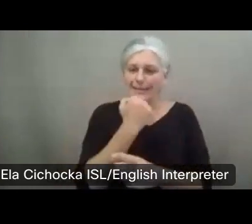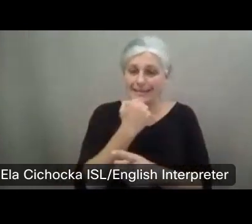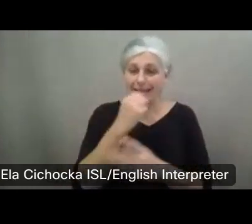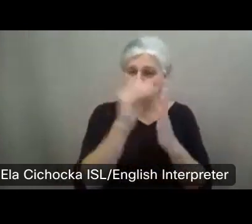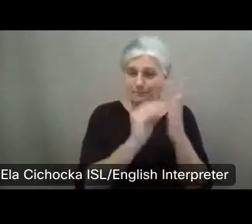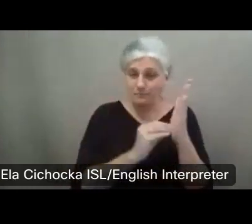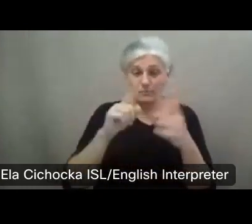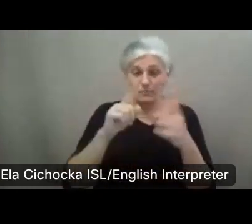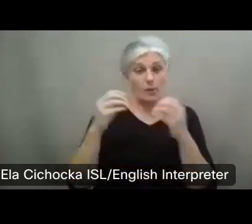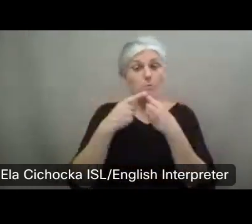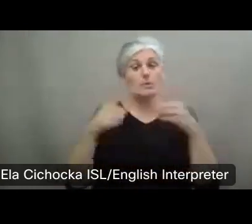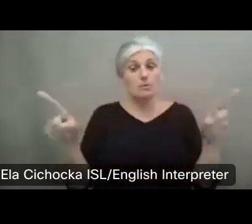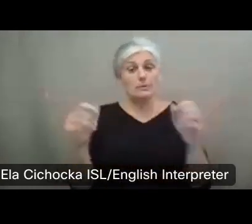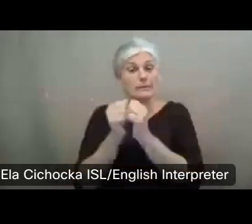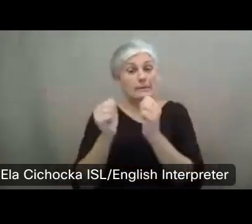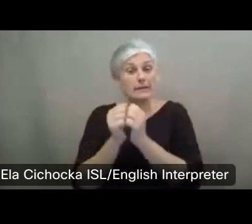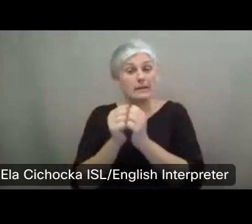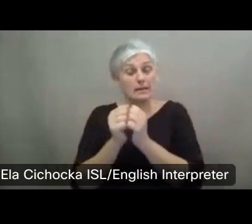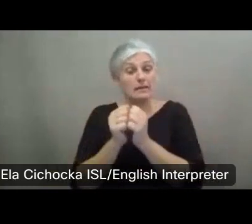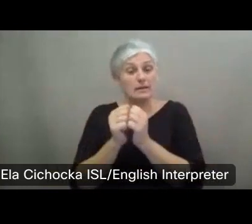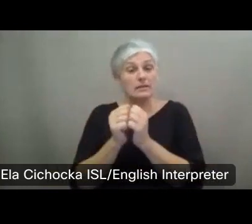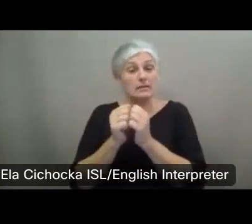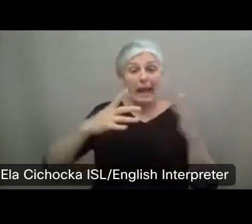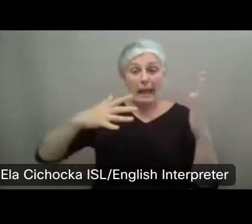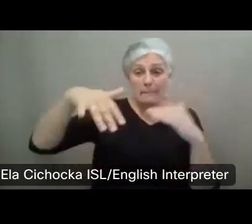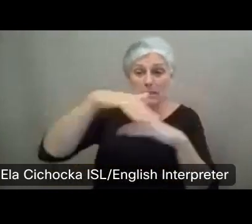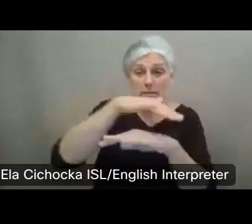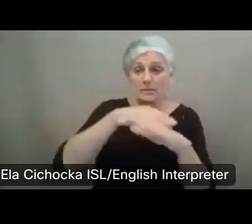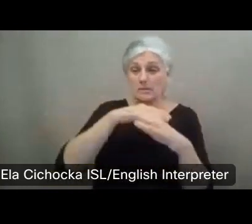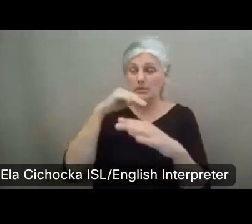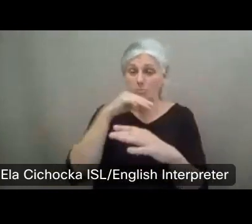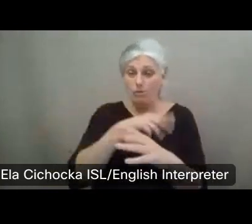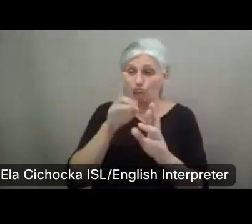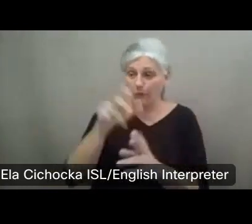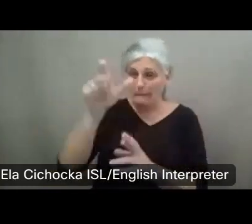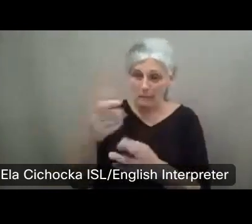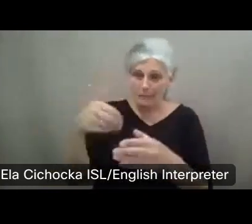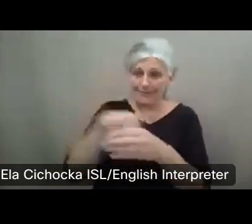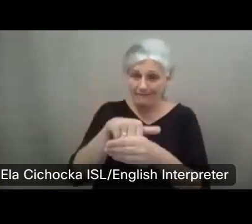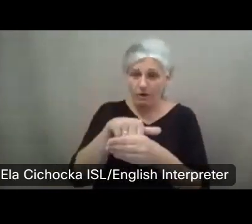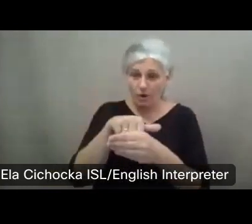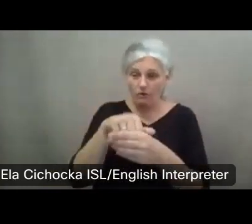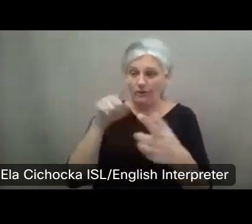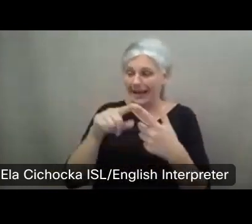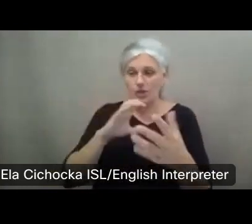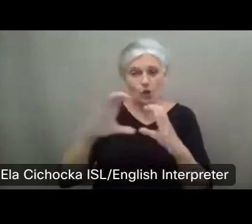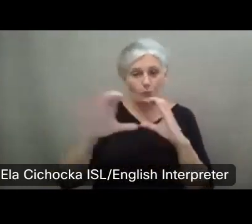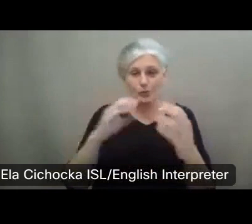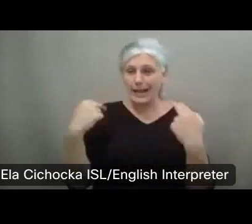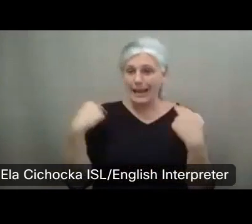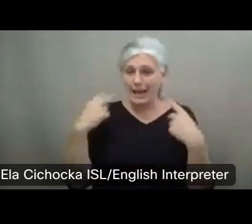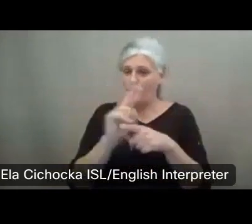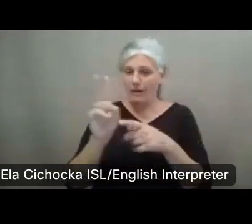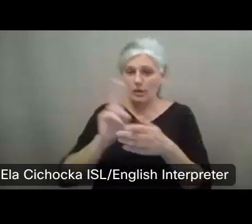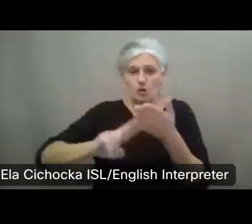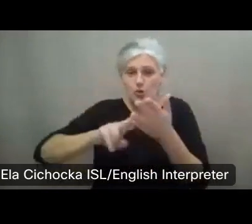you know, the when it takes place, the environment it takes place, having the right people present, the communication and language within and